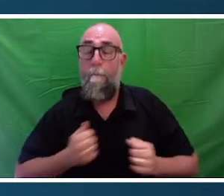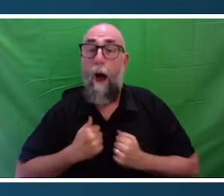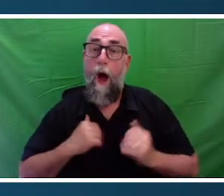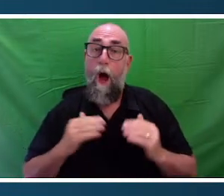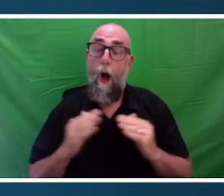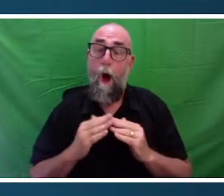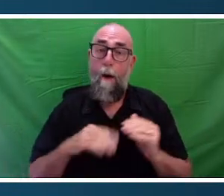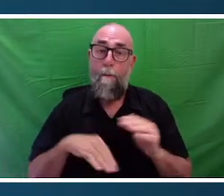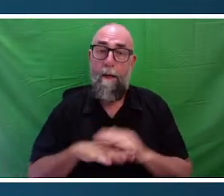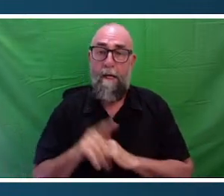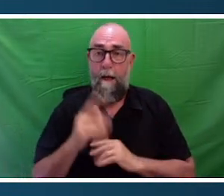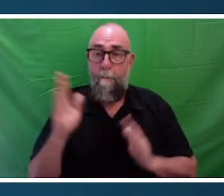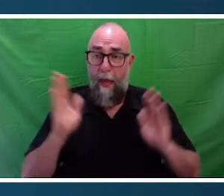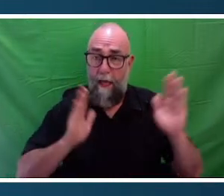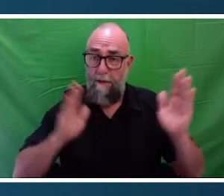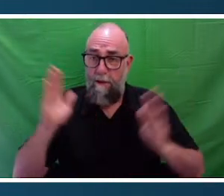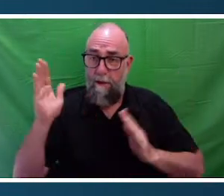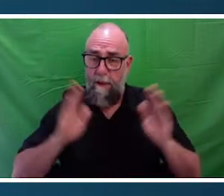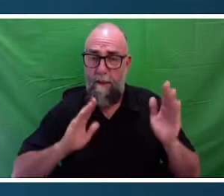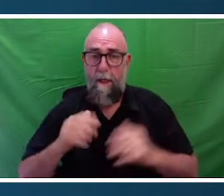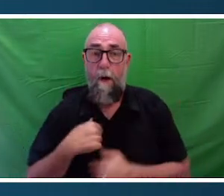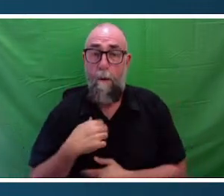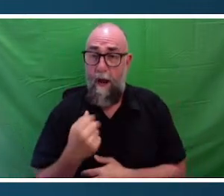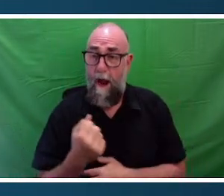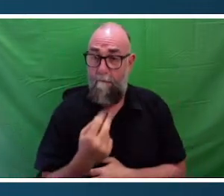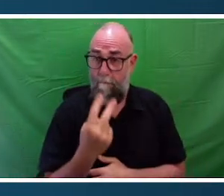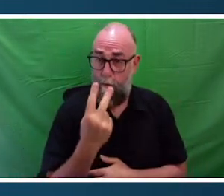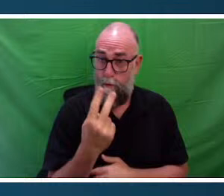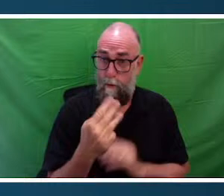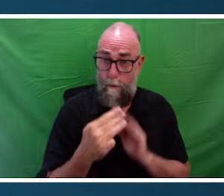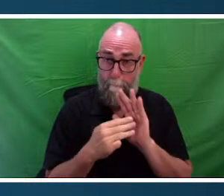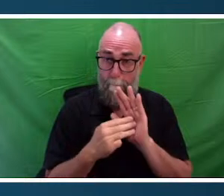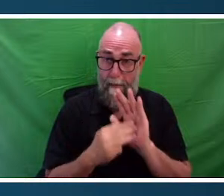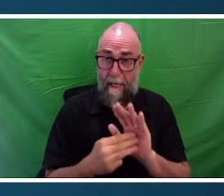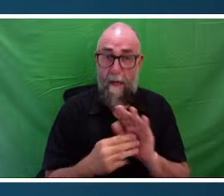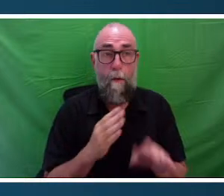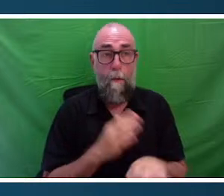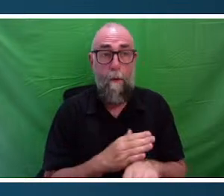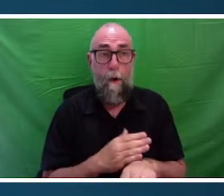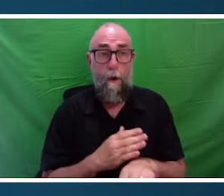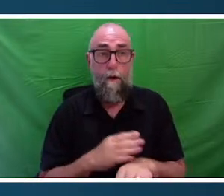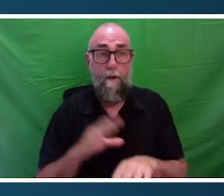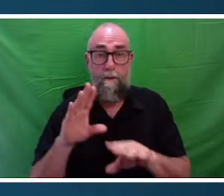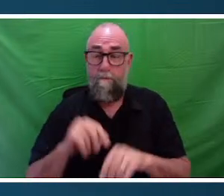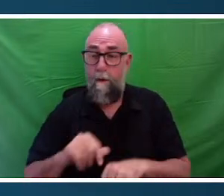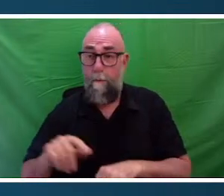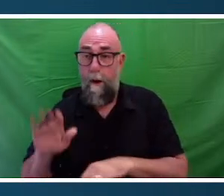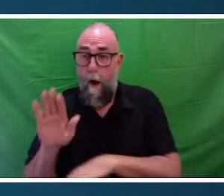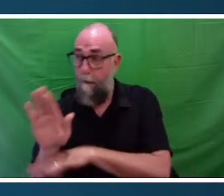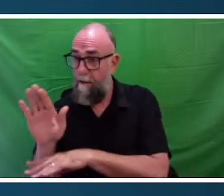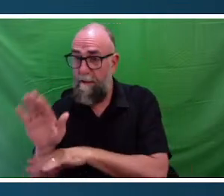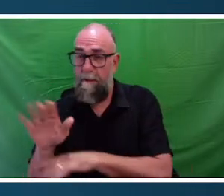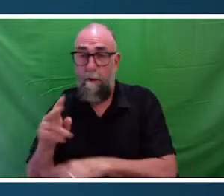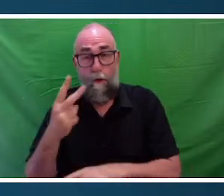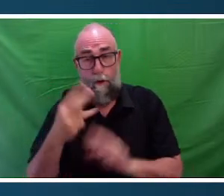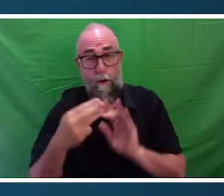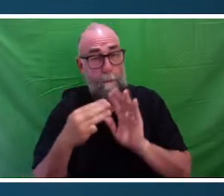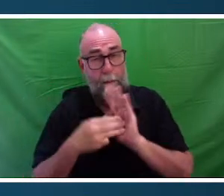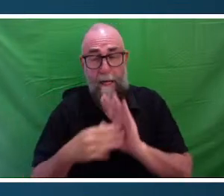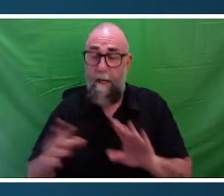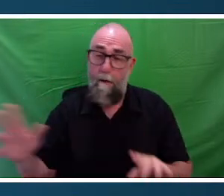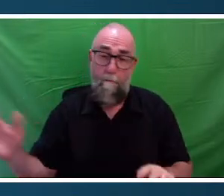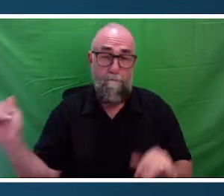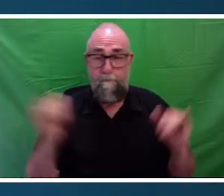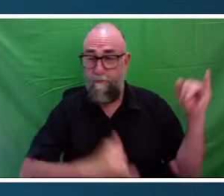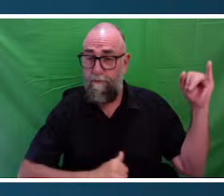and we have approximately 2 million migrant workers that come from a whole variety of countries across Southeast Asia and South Asia, and